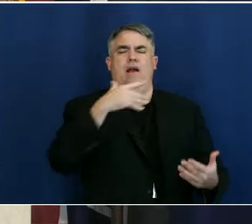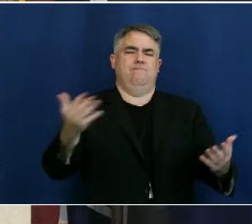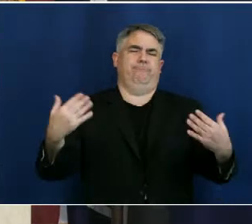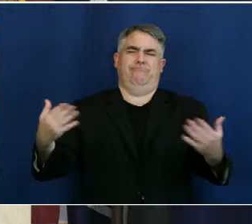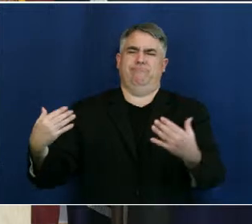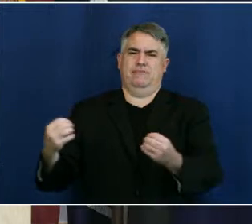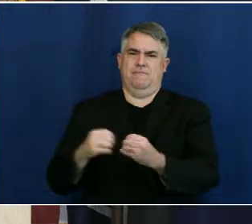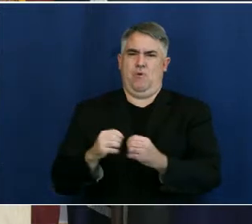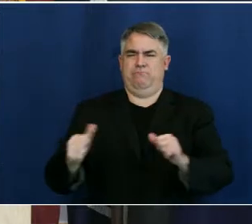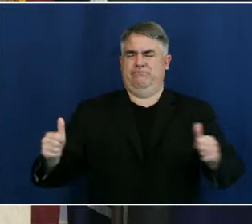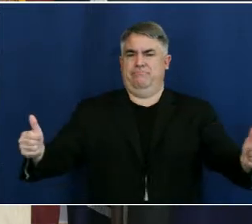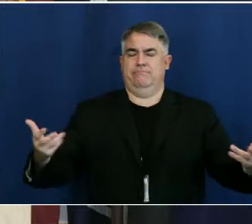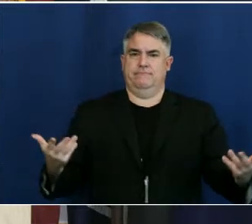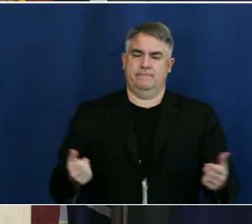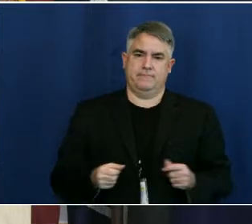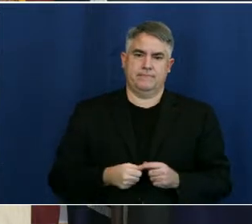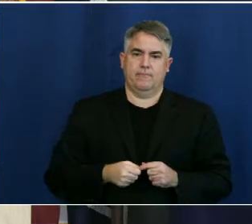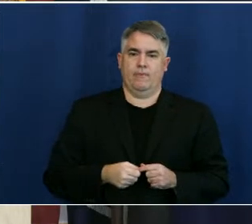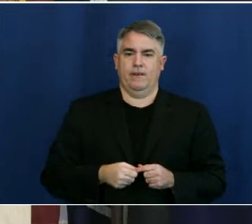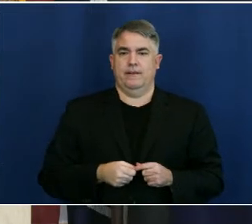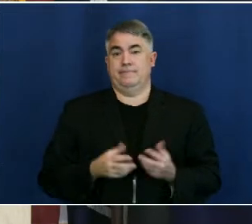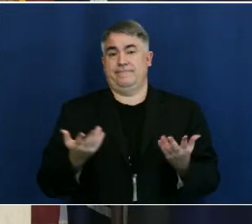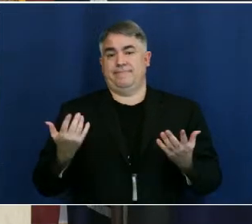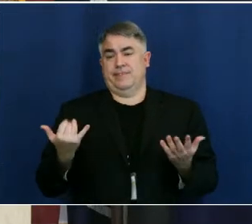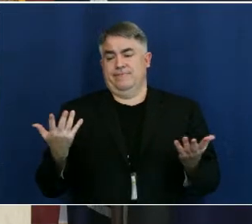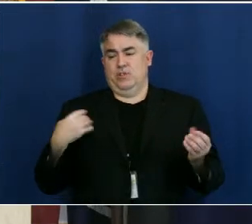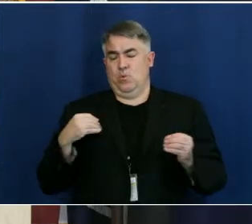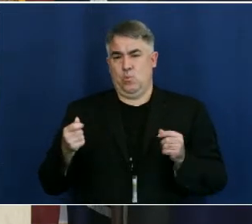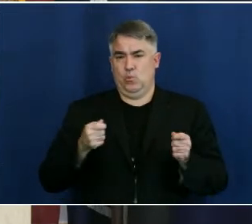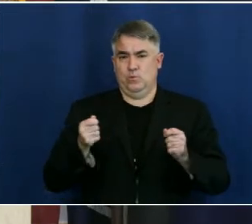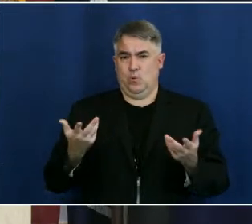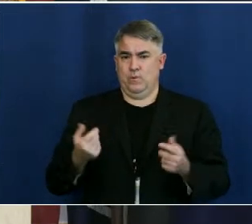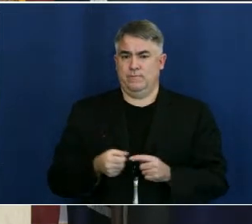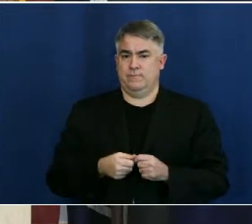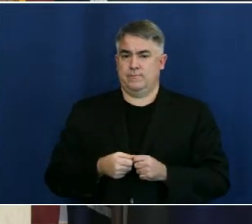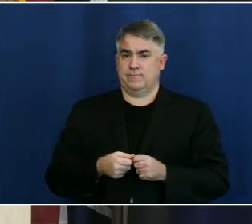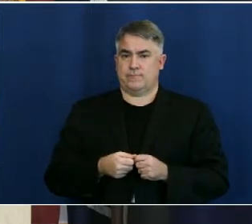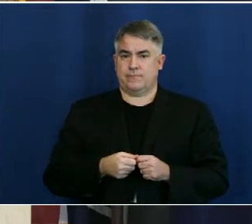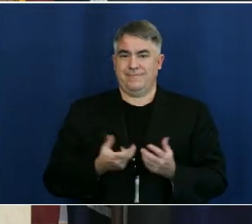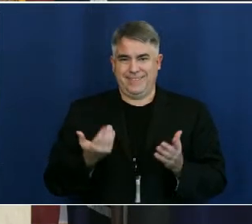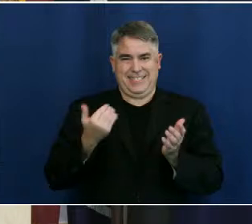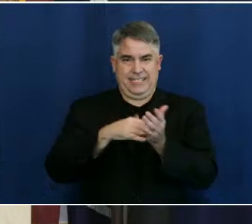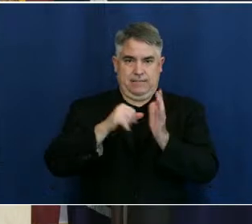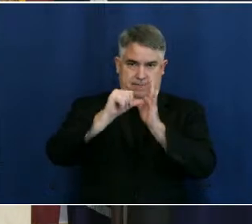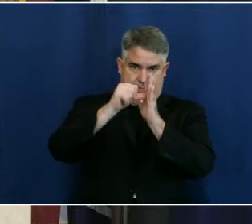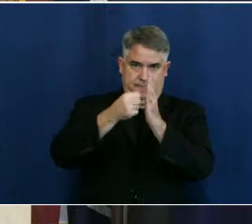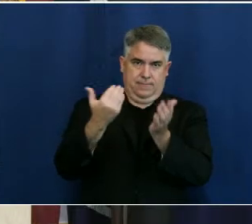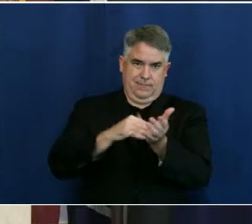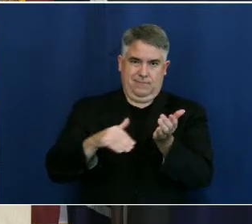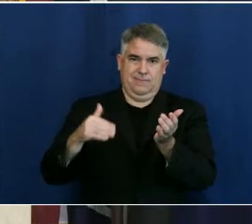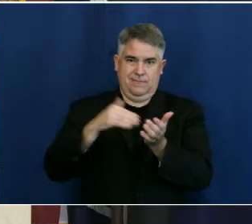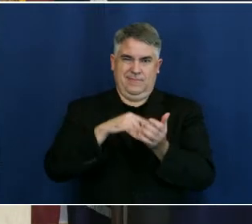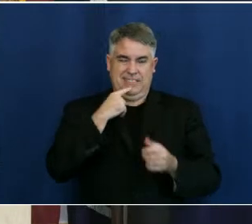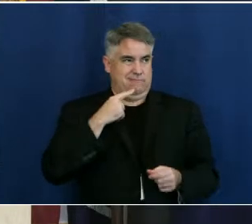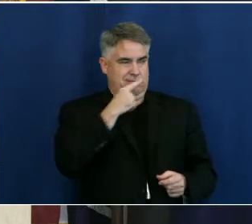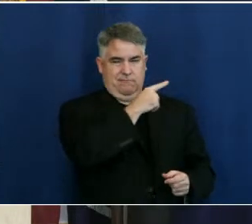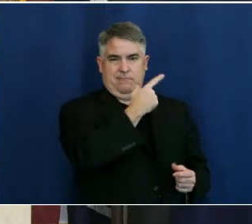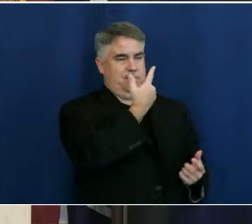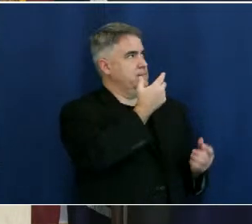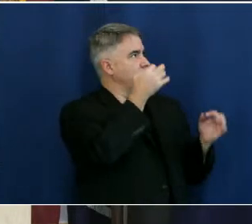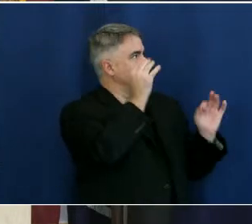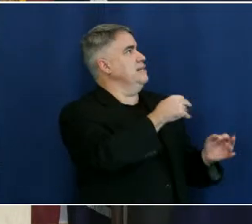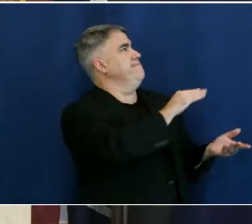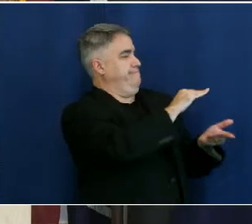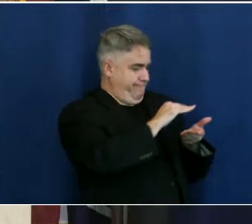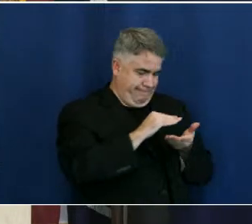But right now we're not entirely sure. At the end of the day, we know what we get, and we know our process to try and get it in arms quickly.